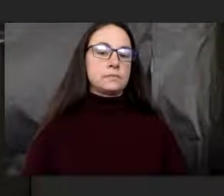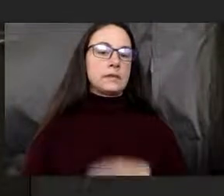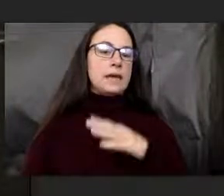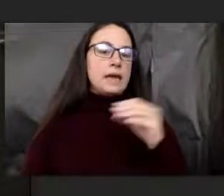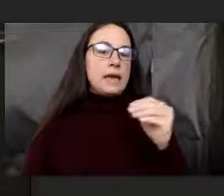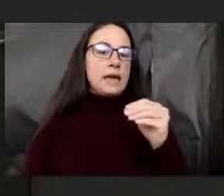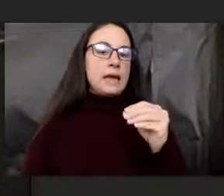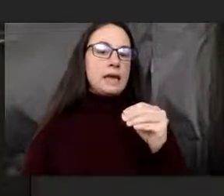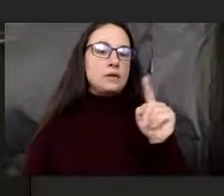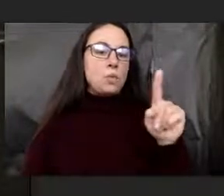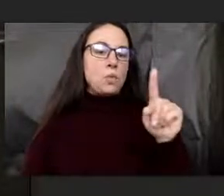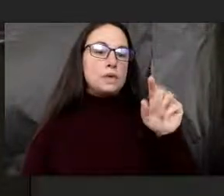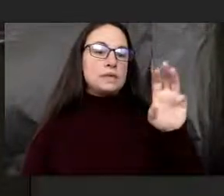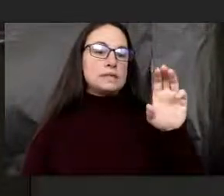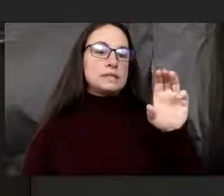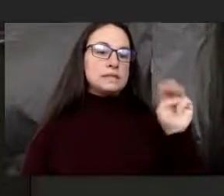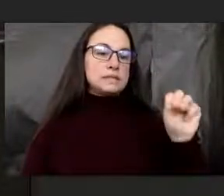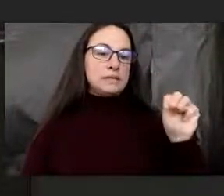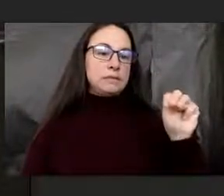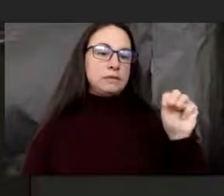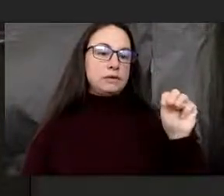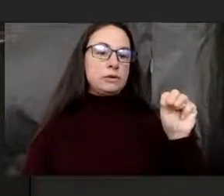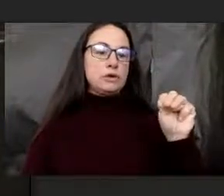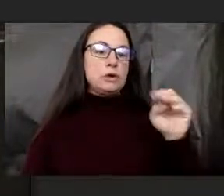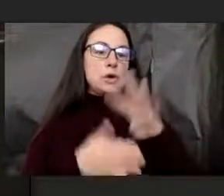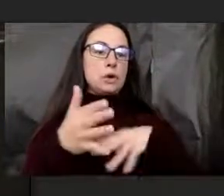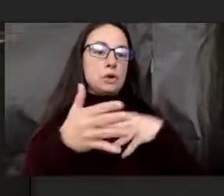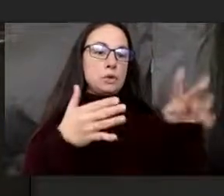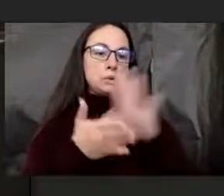and 1 centimeter grid paper.